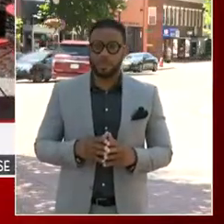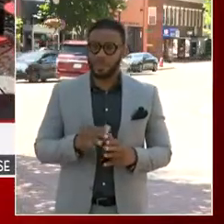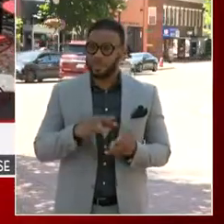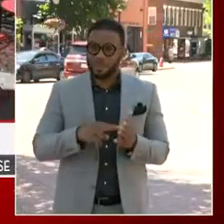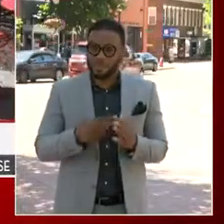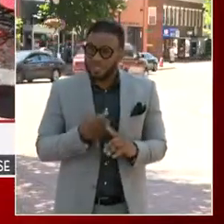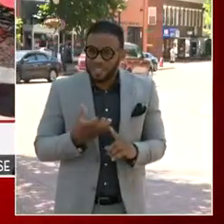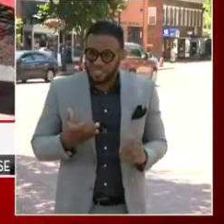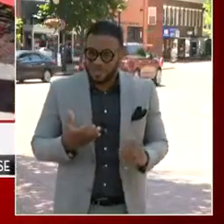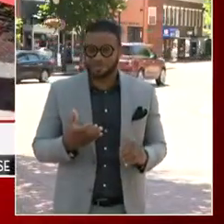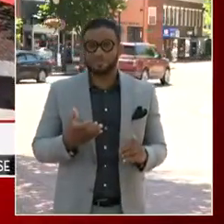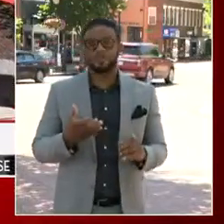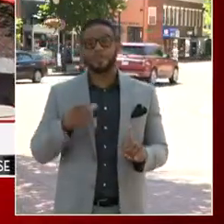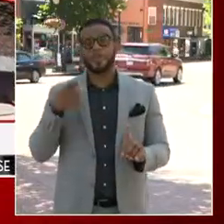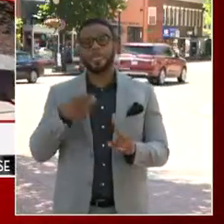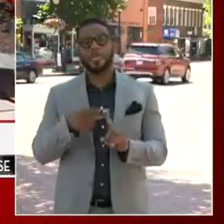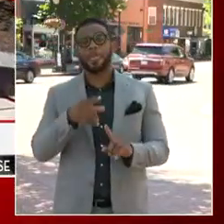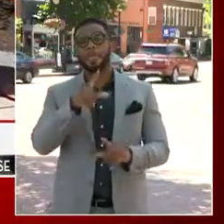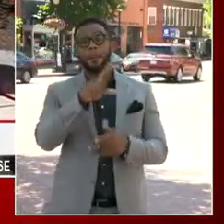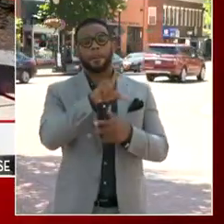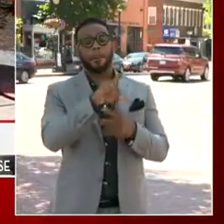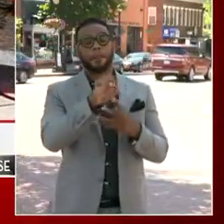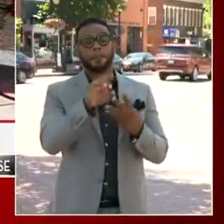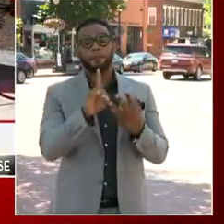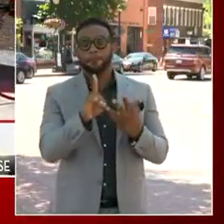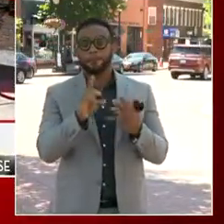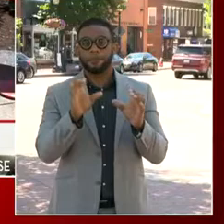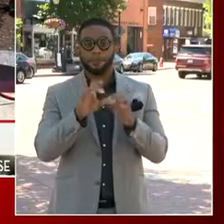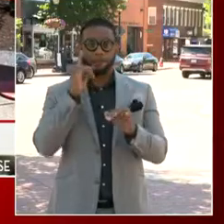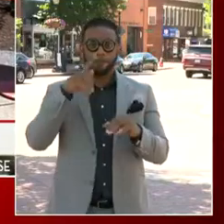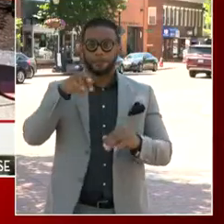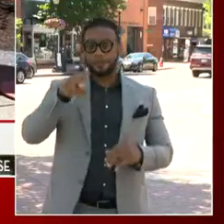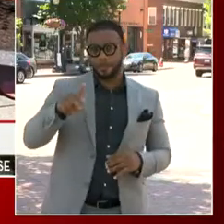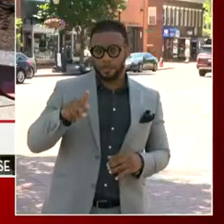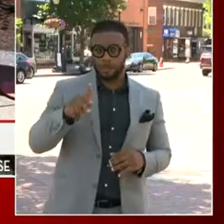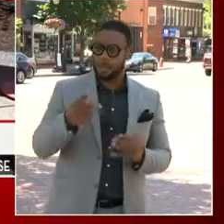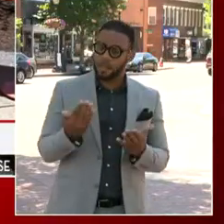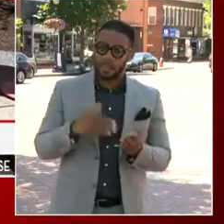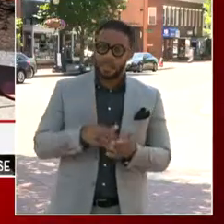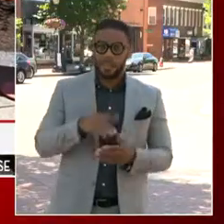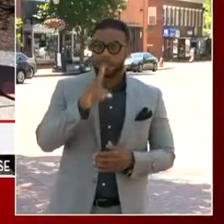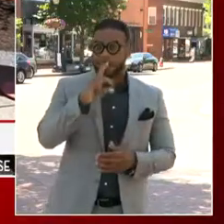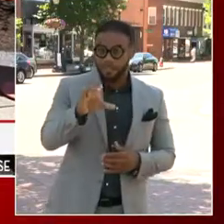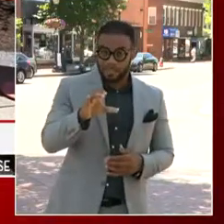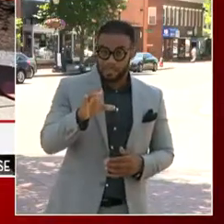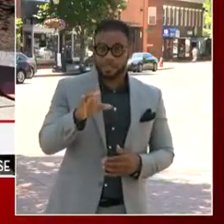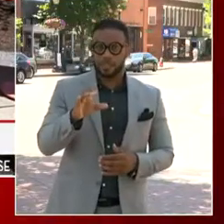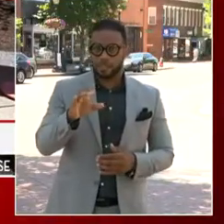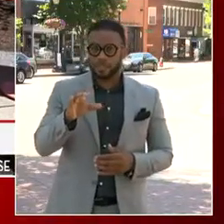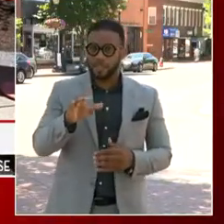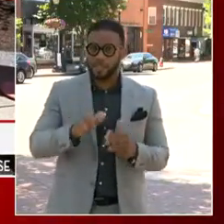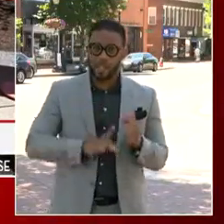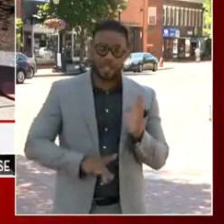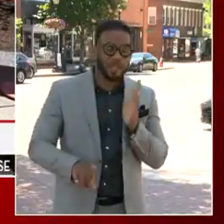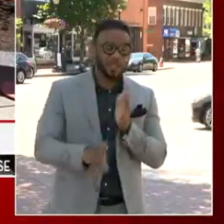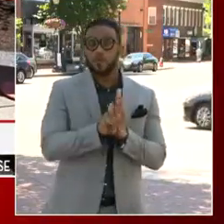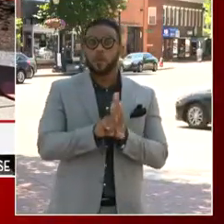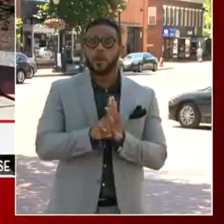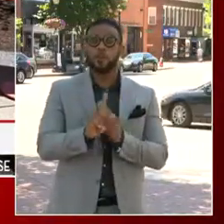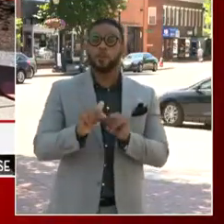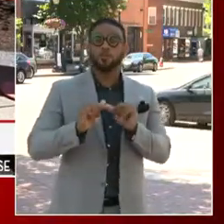that is essentially a LEED certification for parks. And once again, the District of Columbia is at the forefront